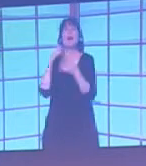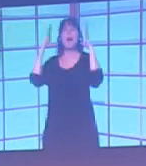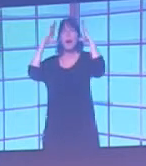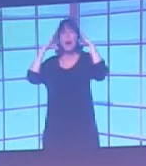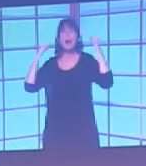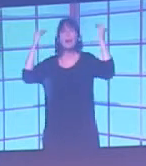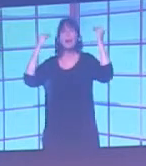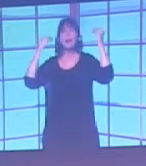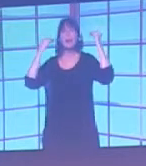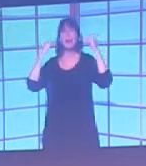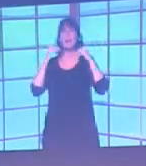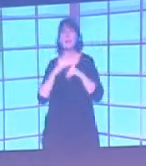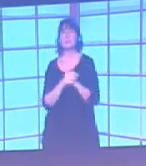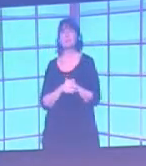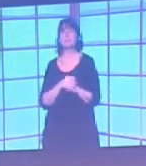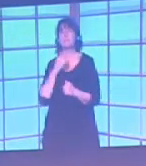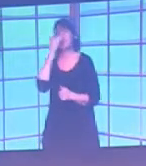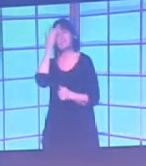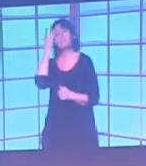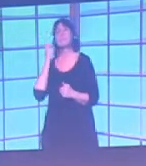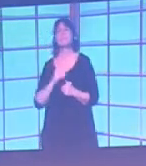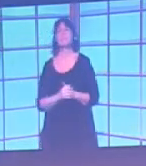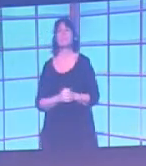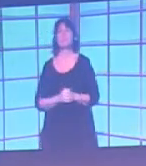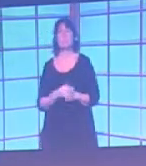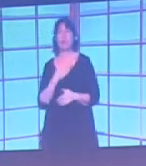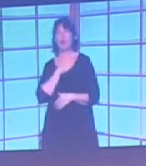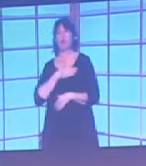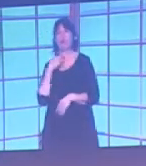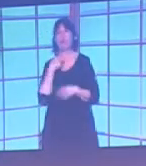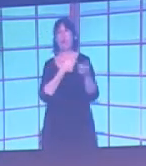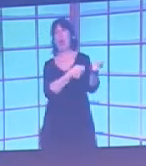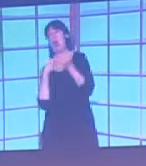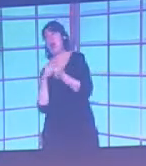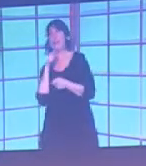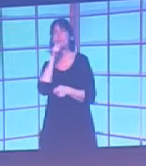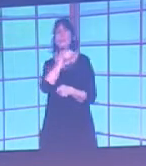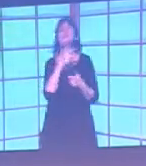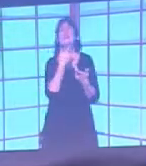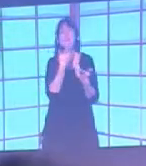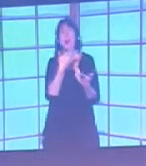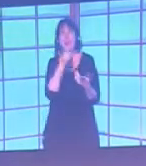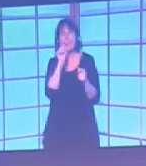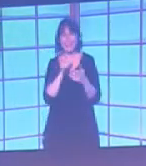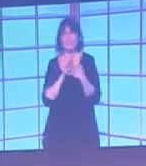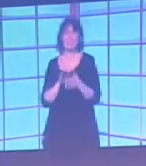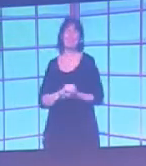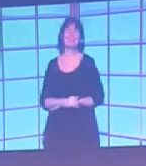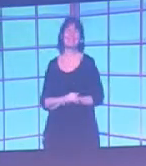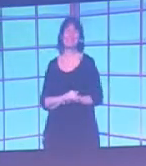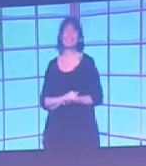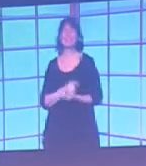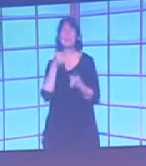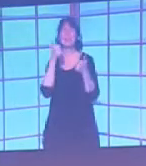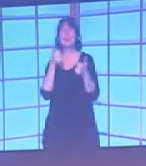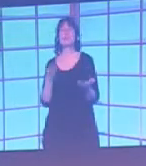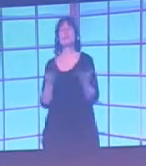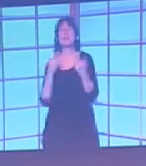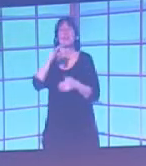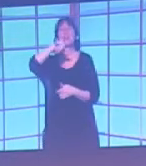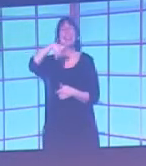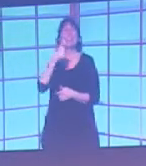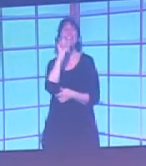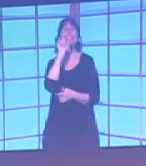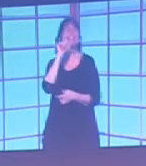That would be really helpful. Sorry to put you on the spot, but I'm mindful of the support you've given. Actually, good morning. Good morning. Jan Bluisen